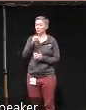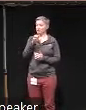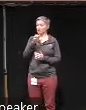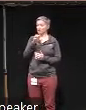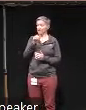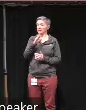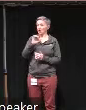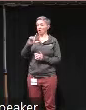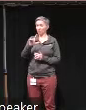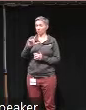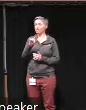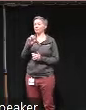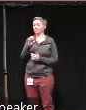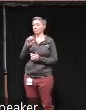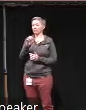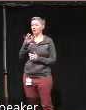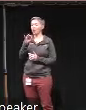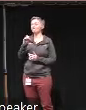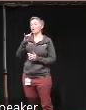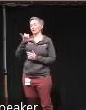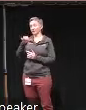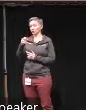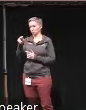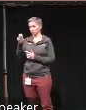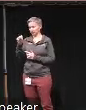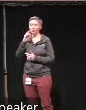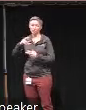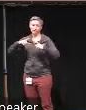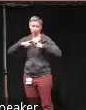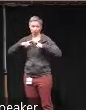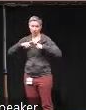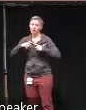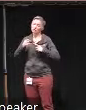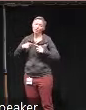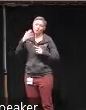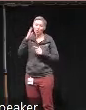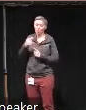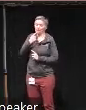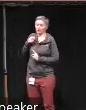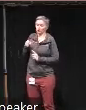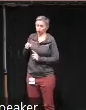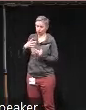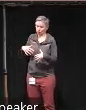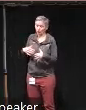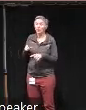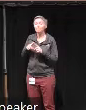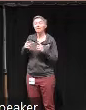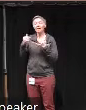October, and right now their search and her presence will be sorely missed. But under her now we